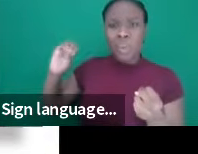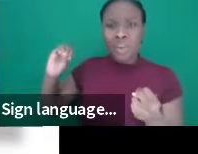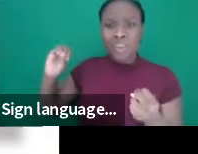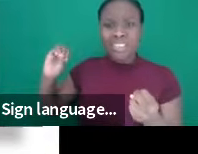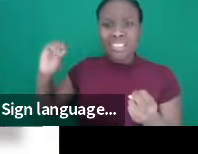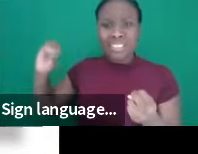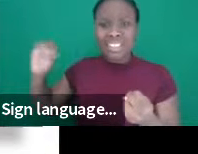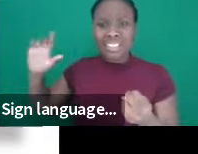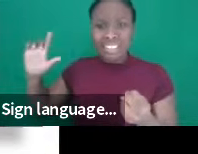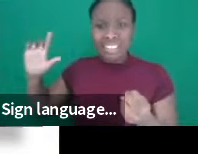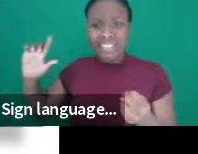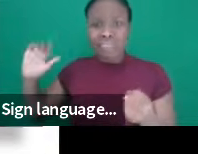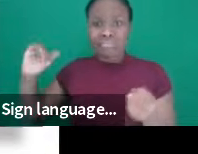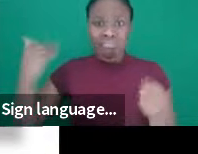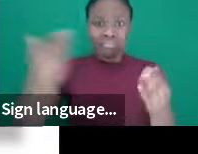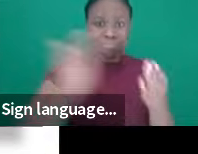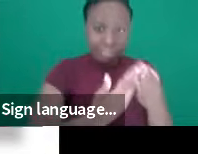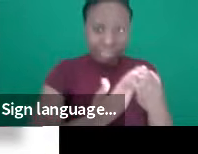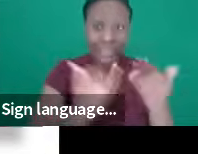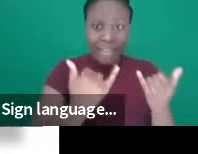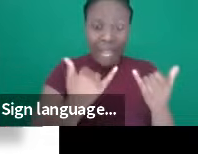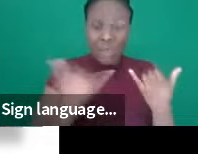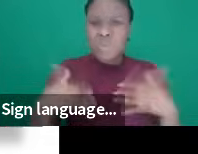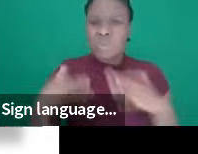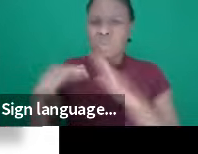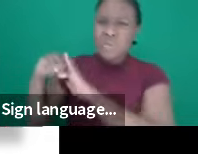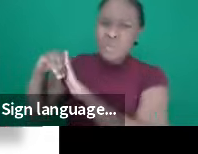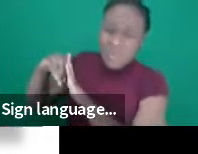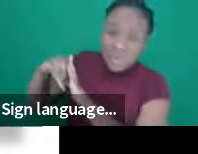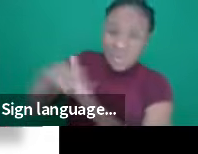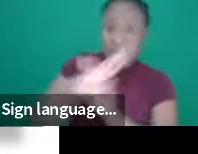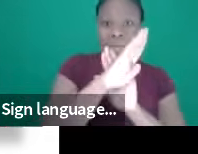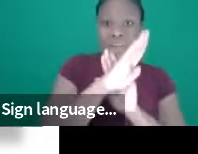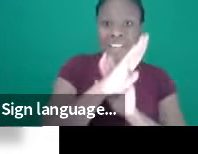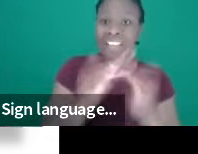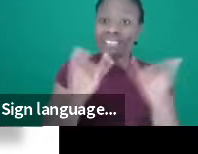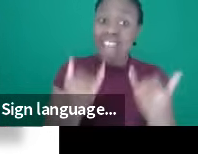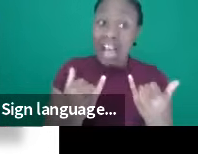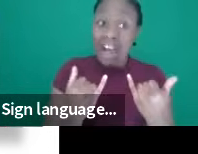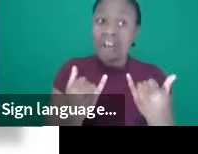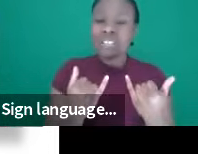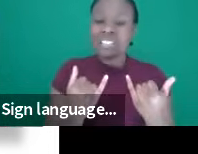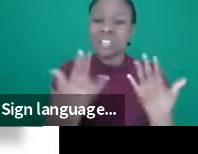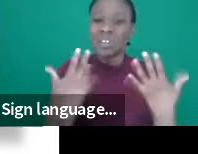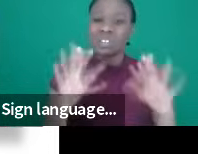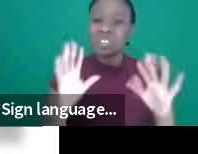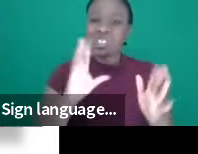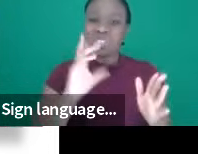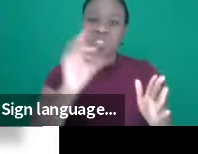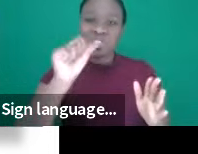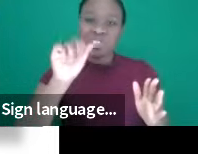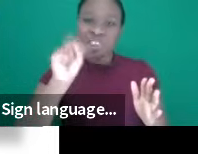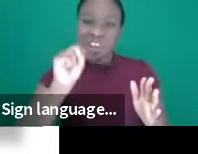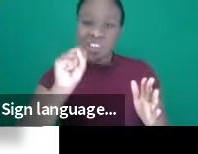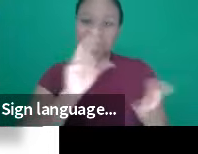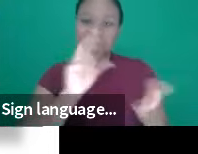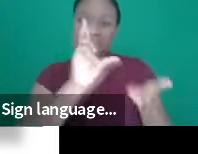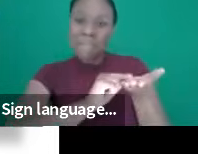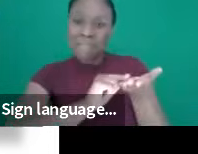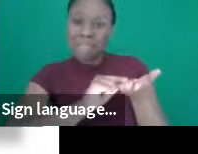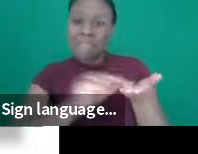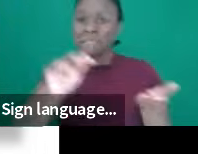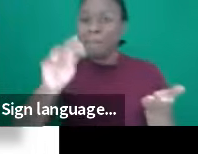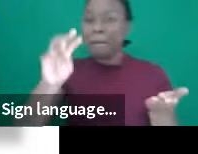then moved in leaps and bounds, and we've actually introduced a SARS mobile app, which you can download if you're on Android via your Google